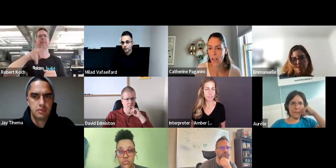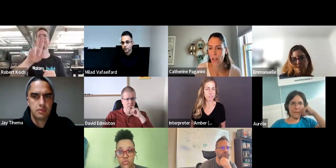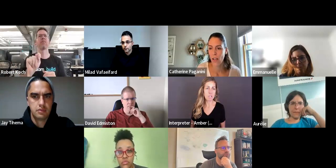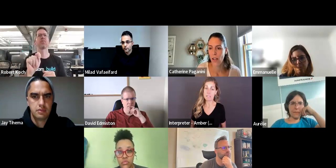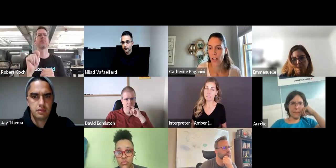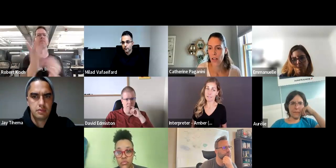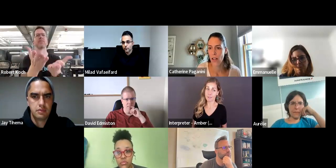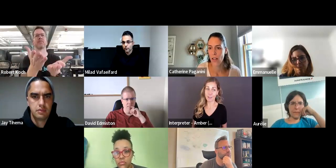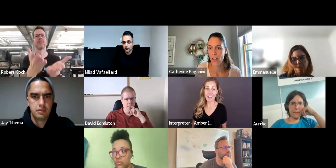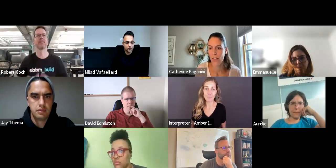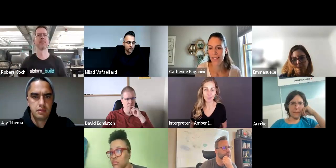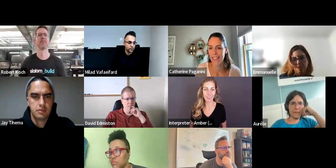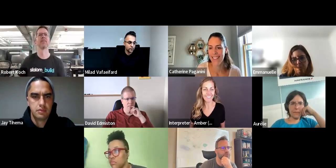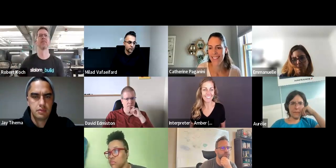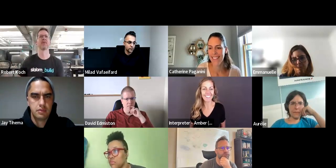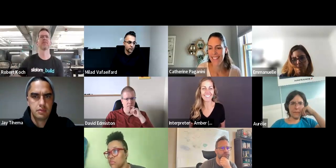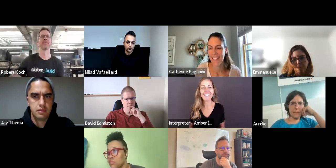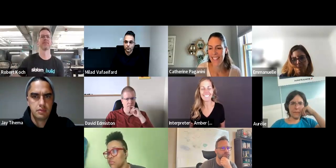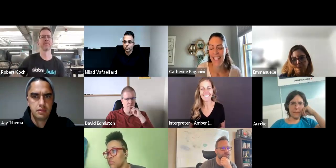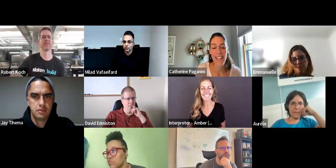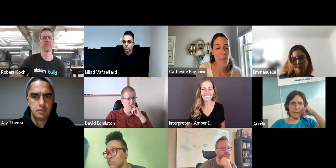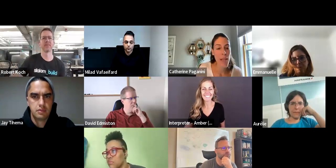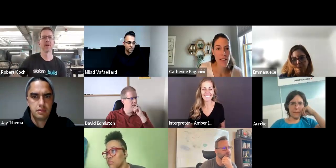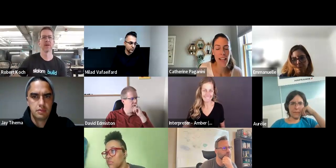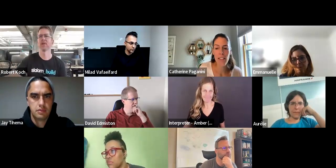list. It says that it's your item. So